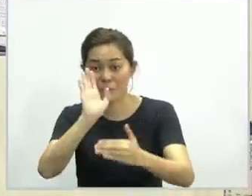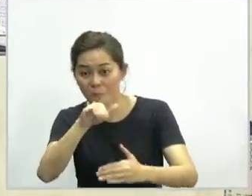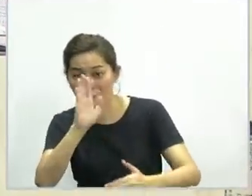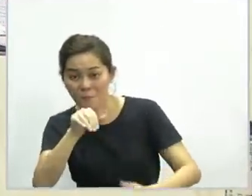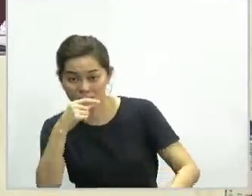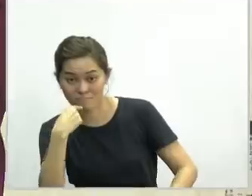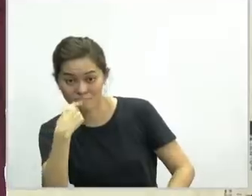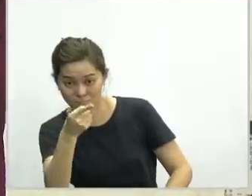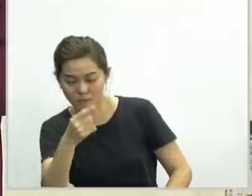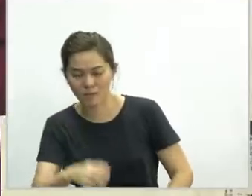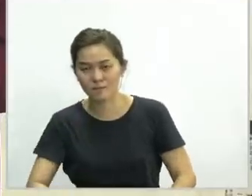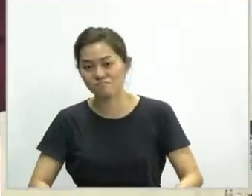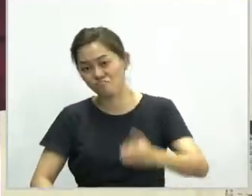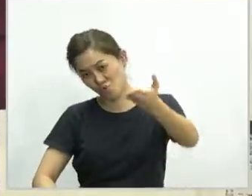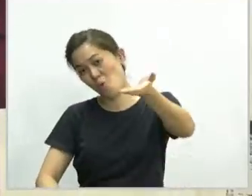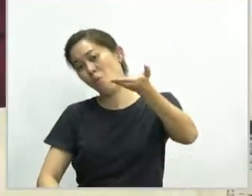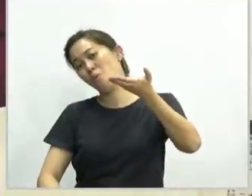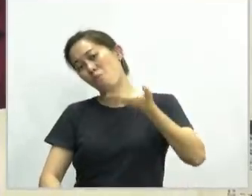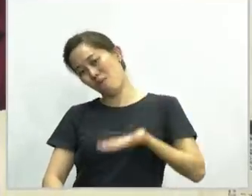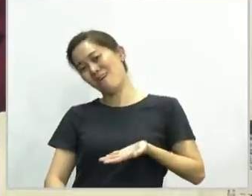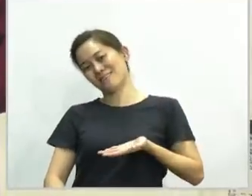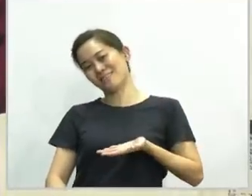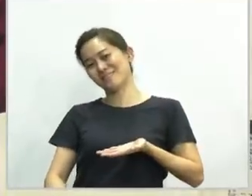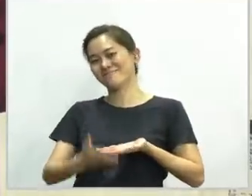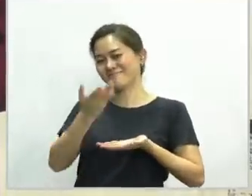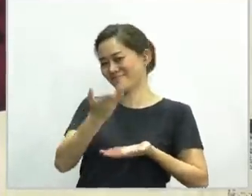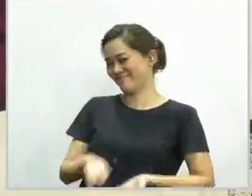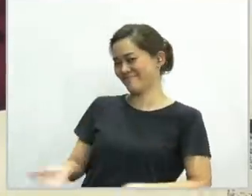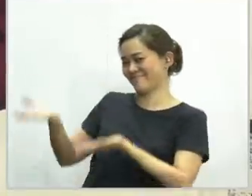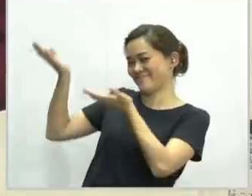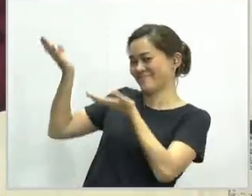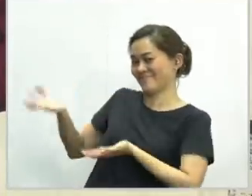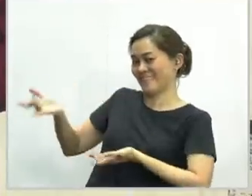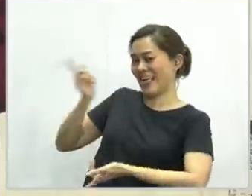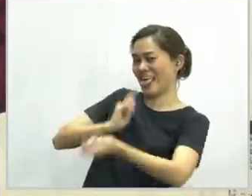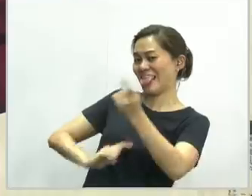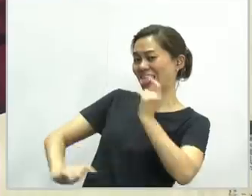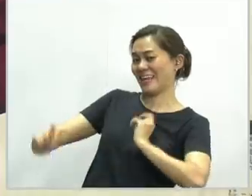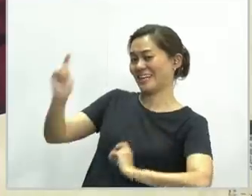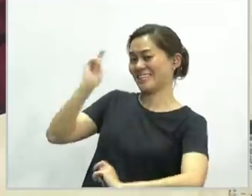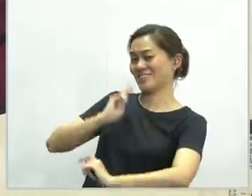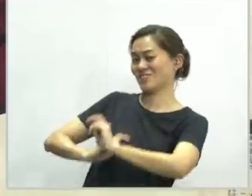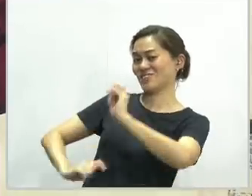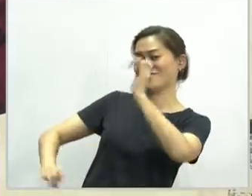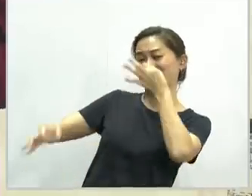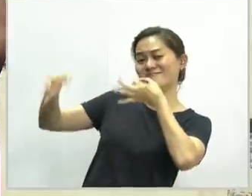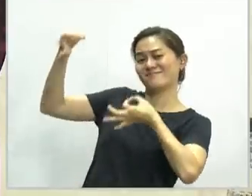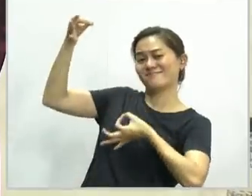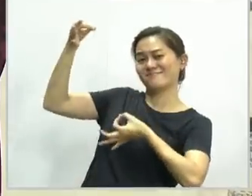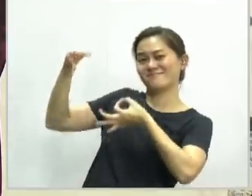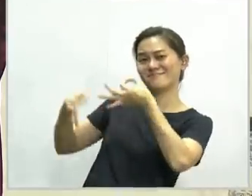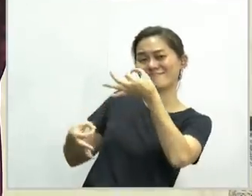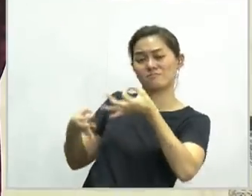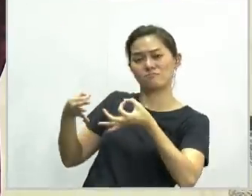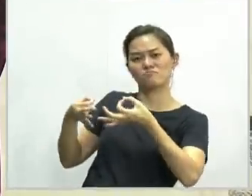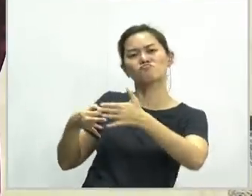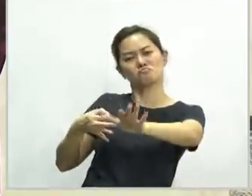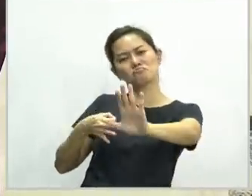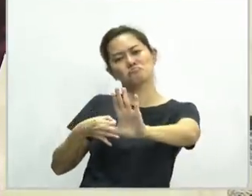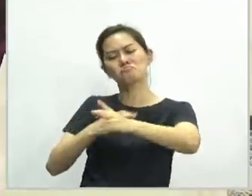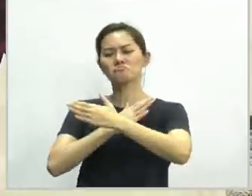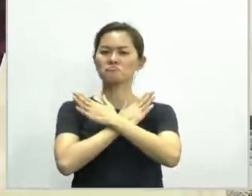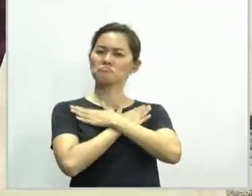says, "Welcome to the theater of judgment. Relax.